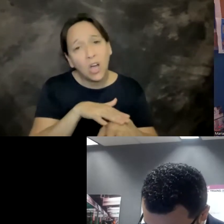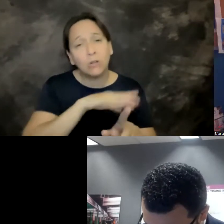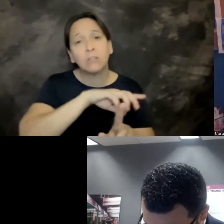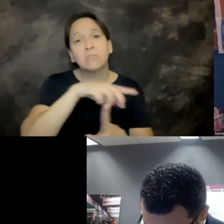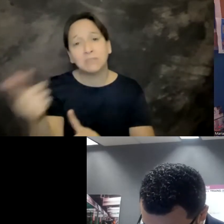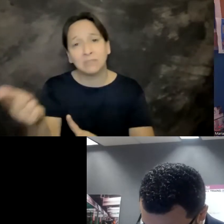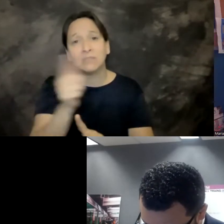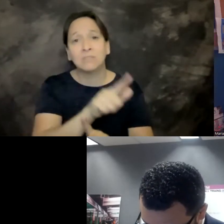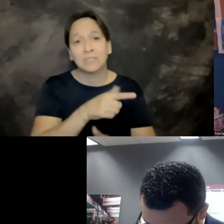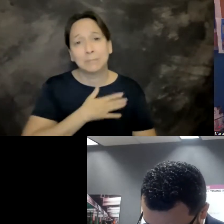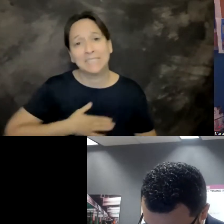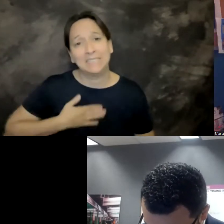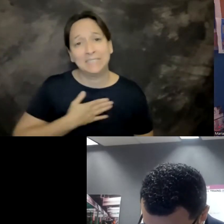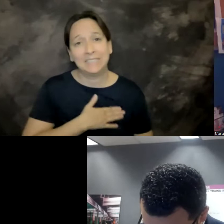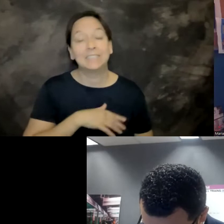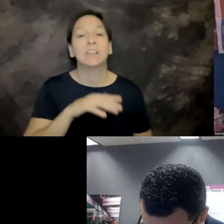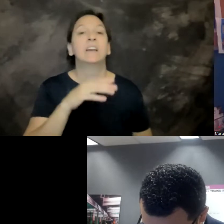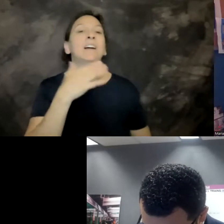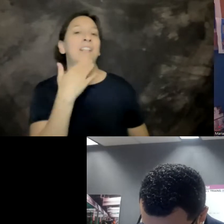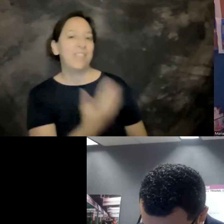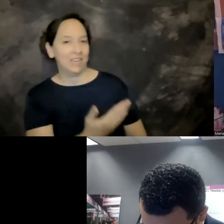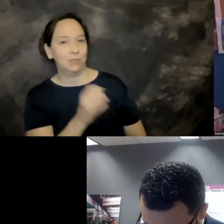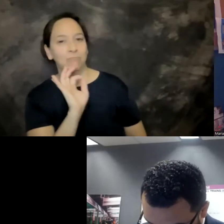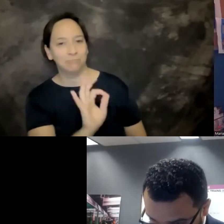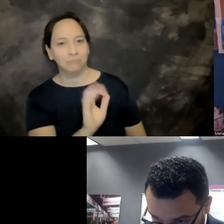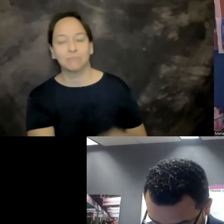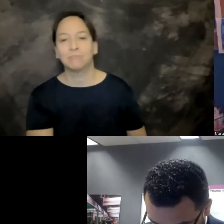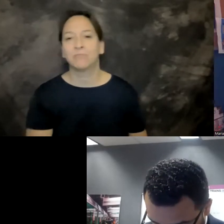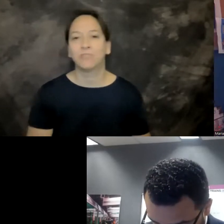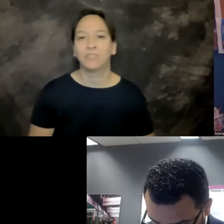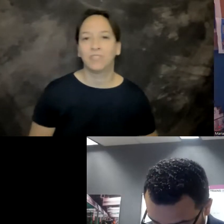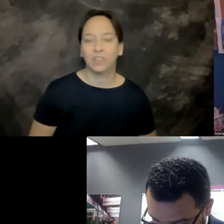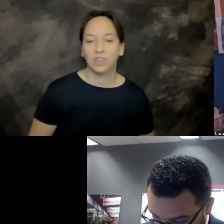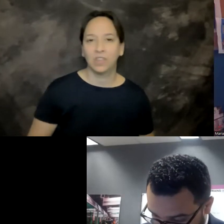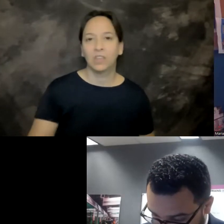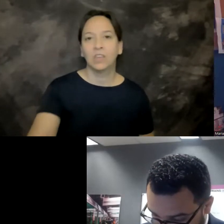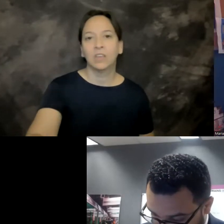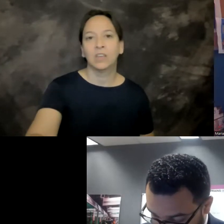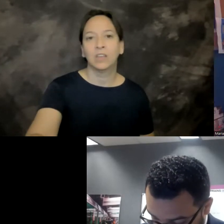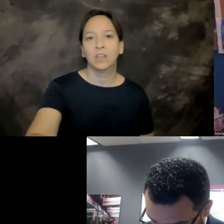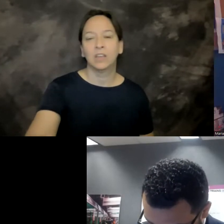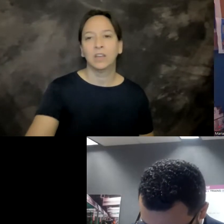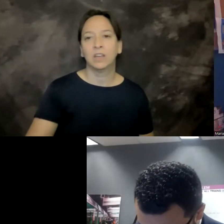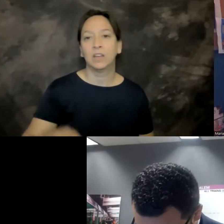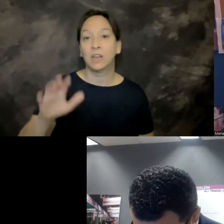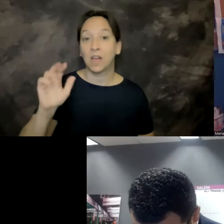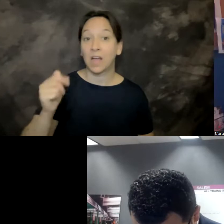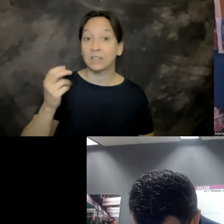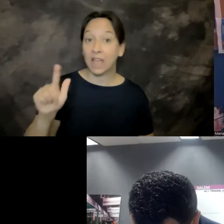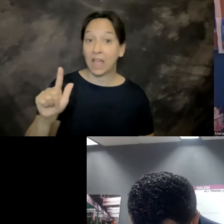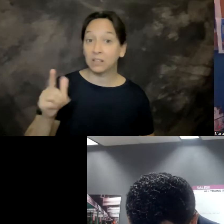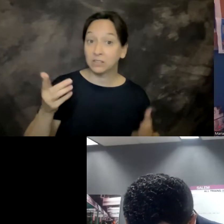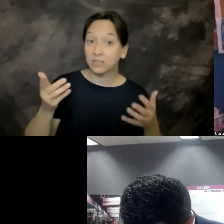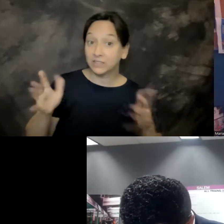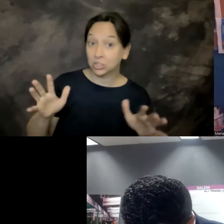much. Thank you, Gabby. All right. Angel, let me know when the number is up so we can read it out loud.